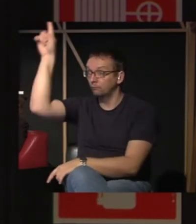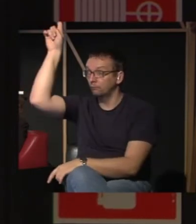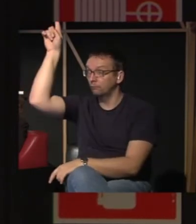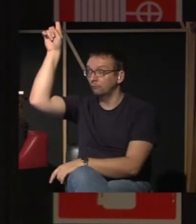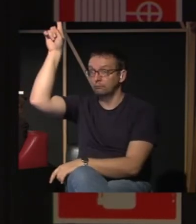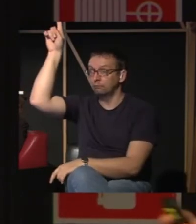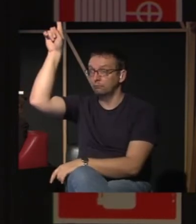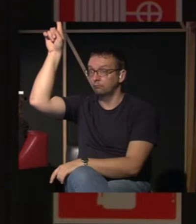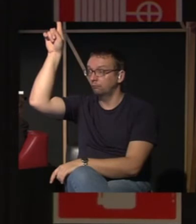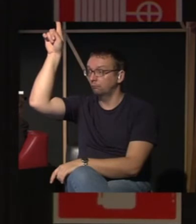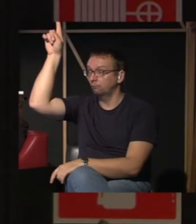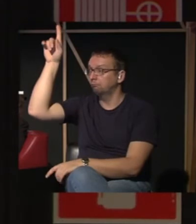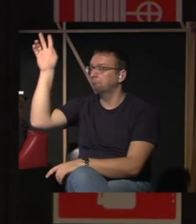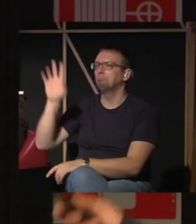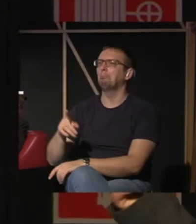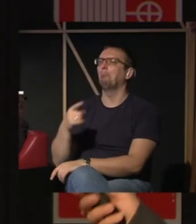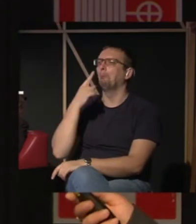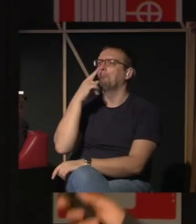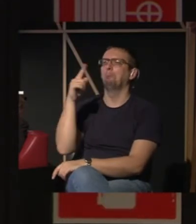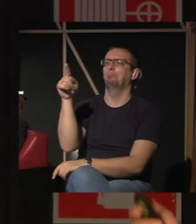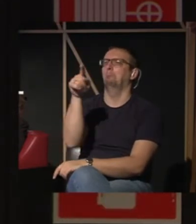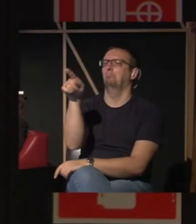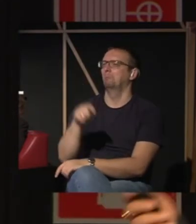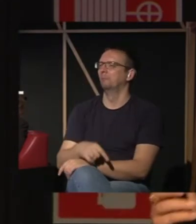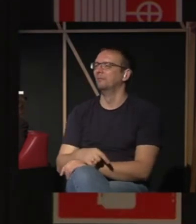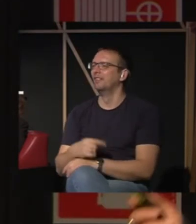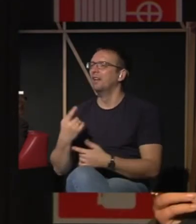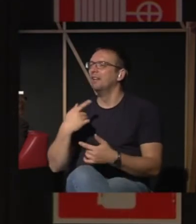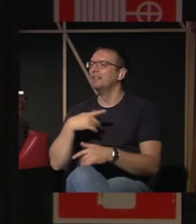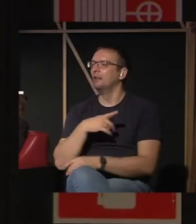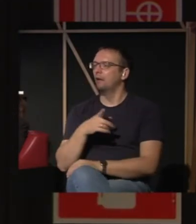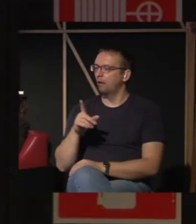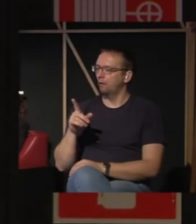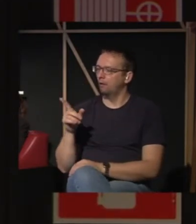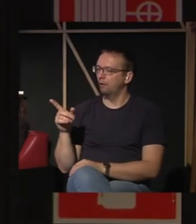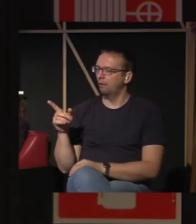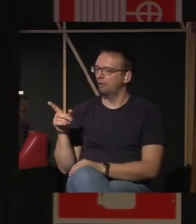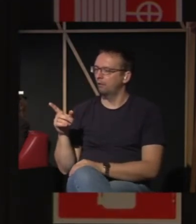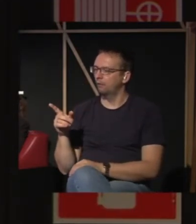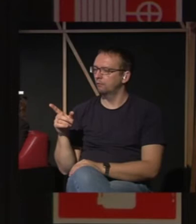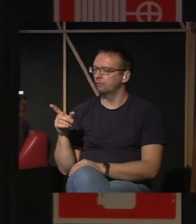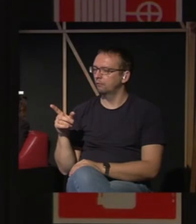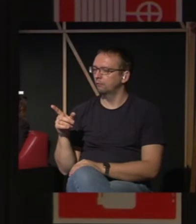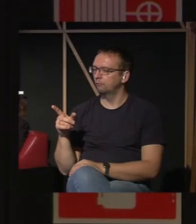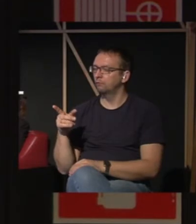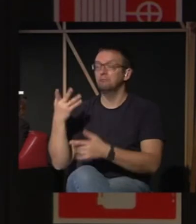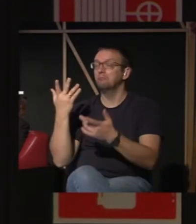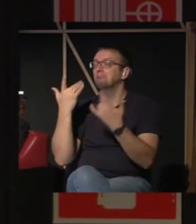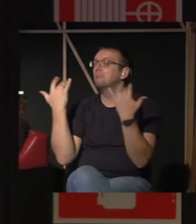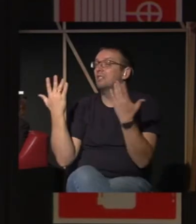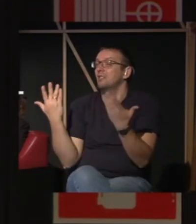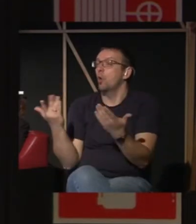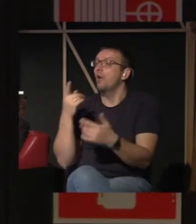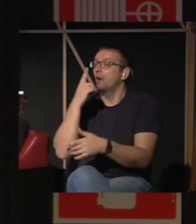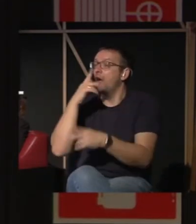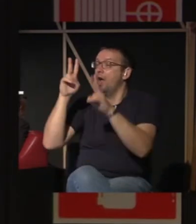a place where all of the fans are congregated with a giant screen, music, entertainment, food, so you can get a bit of the experience of the FIFA World